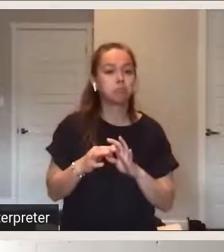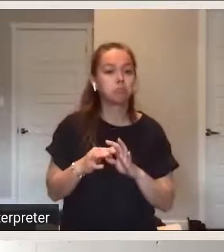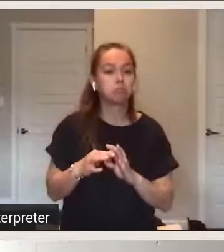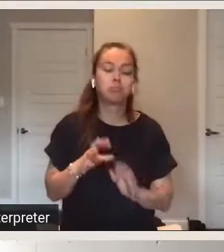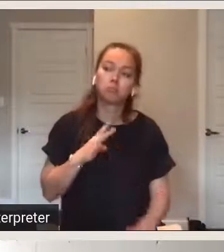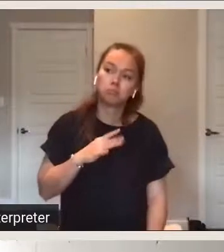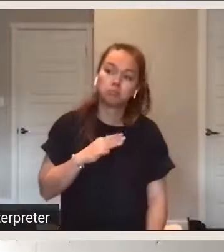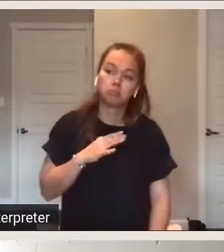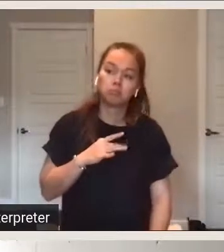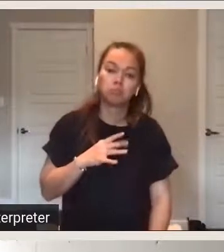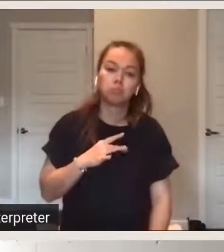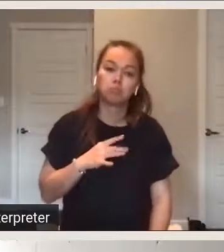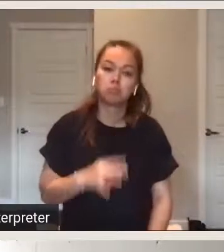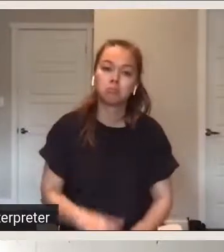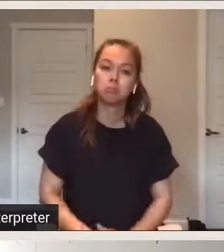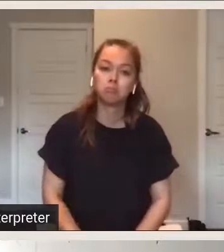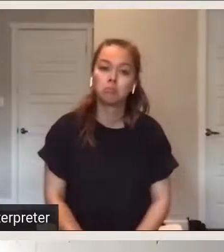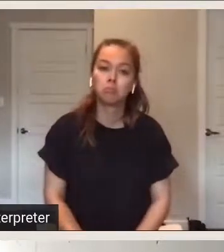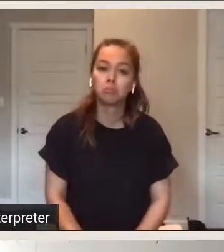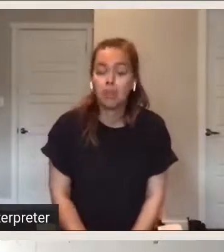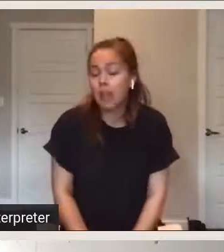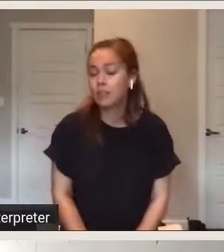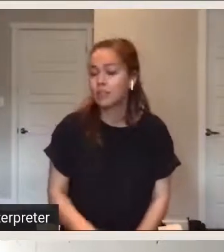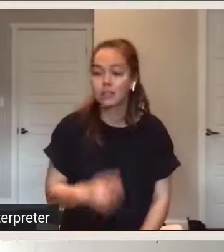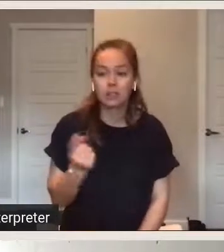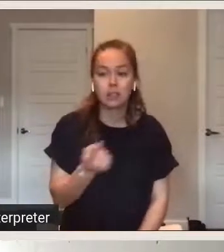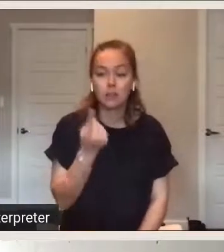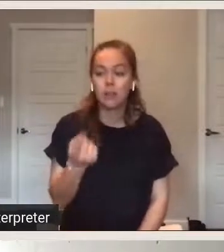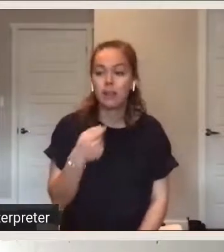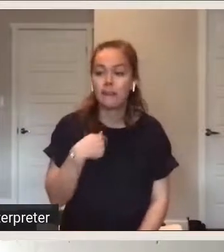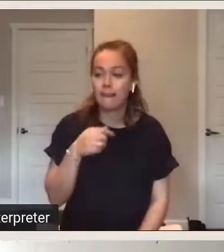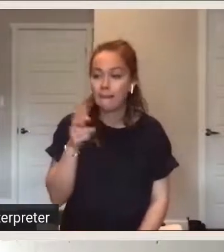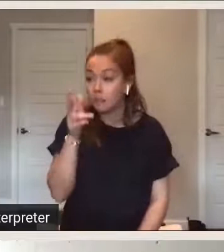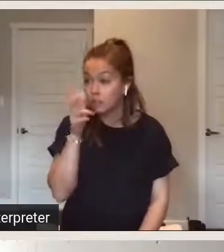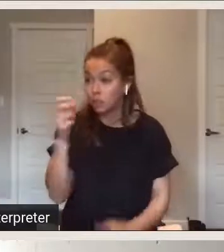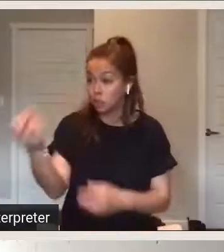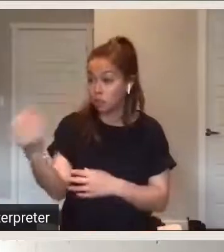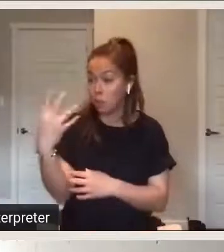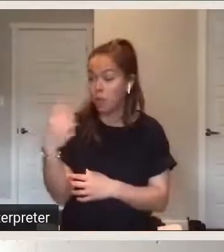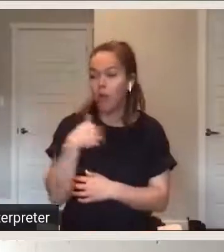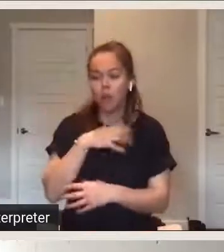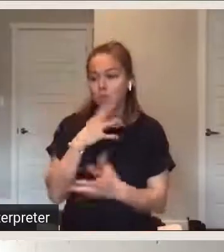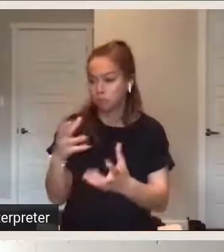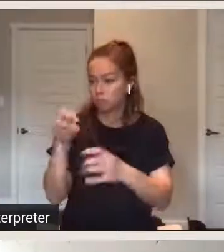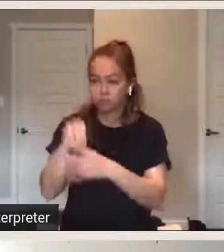But it was just something I knew right away that I wanted to be involved in.